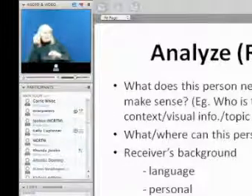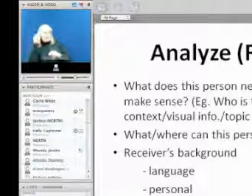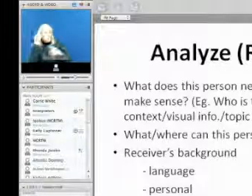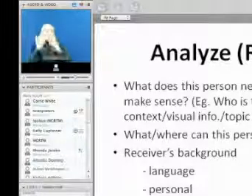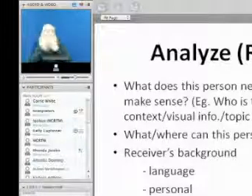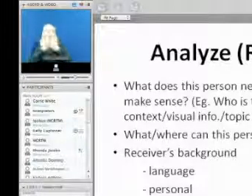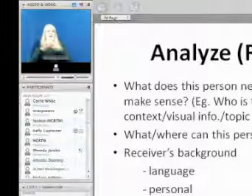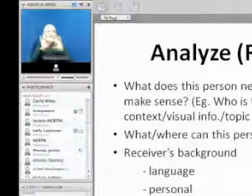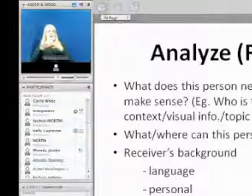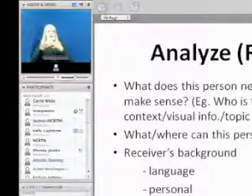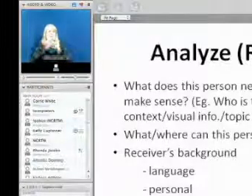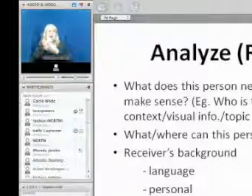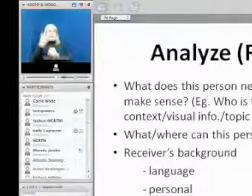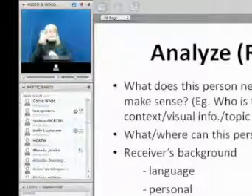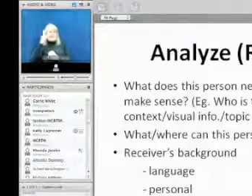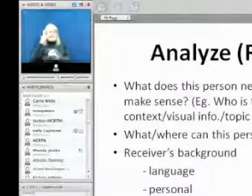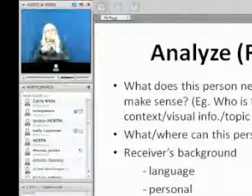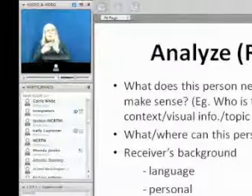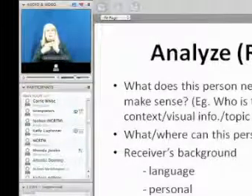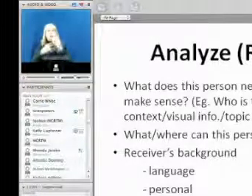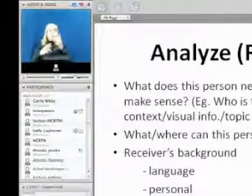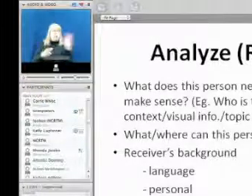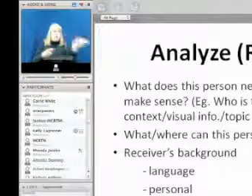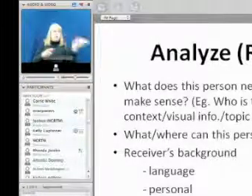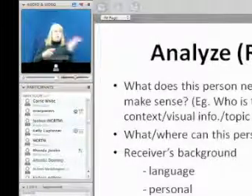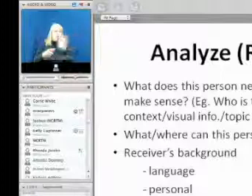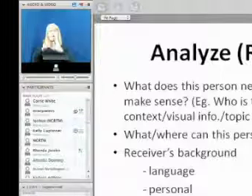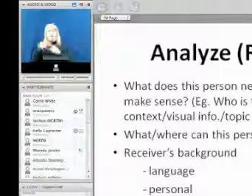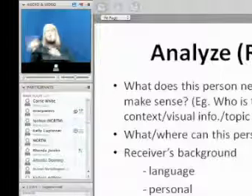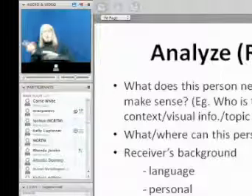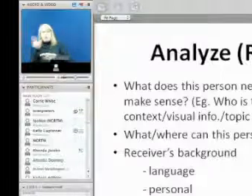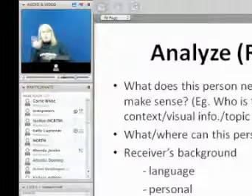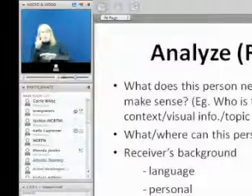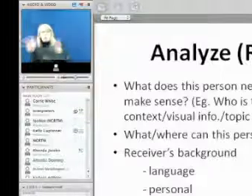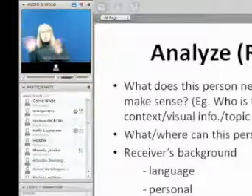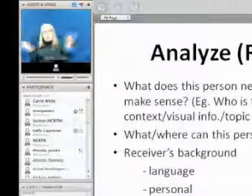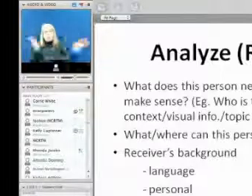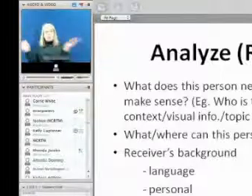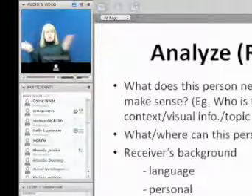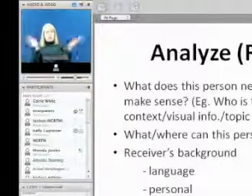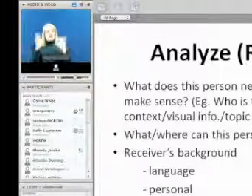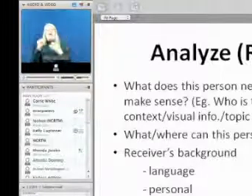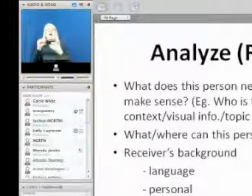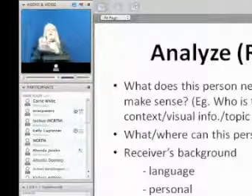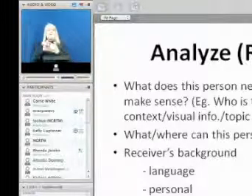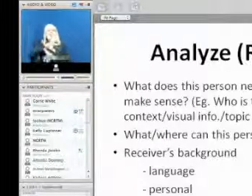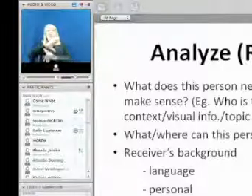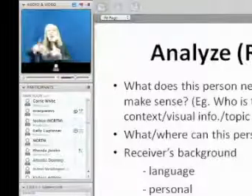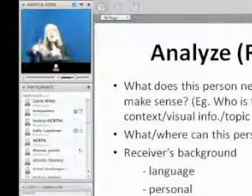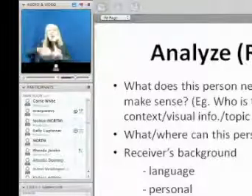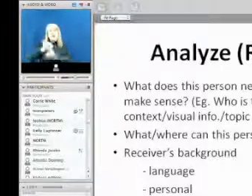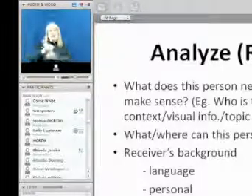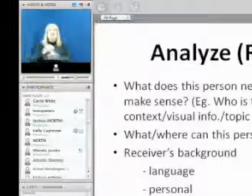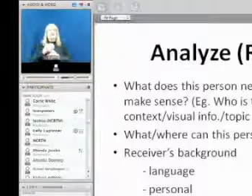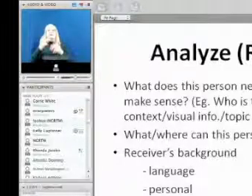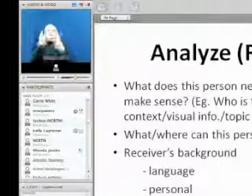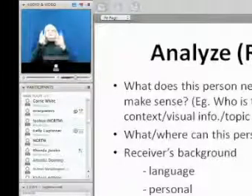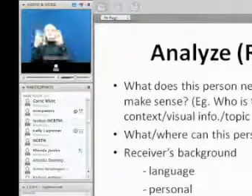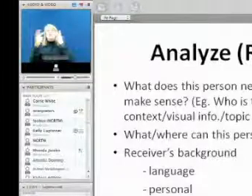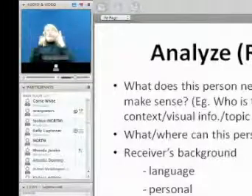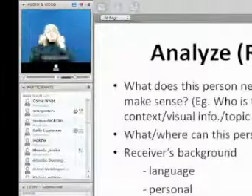example, who is talking to whom? And is the context or the visual information and the topic known to the